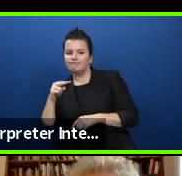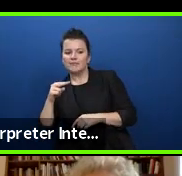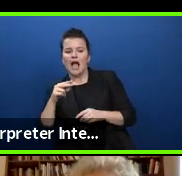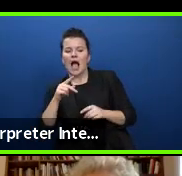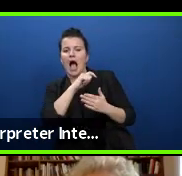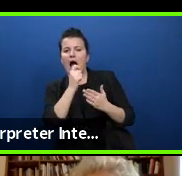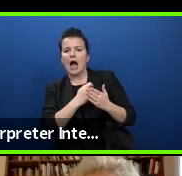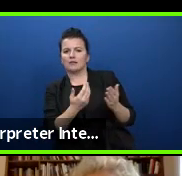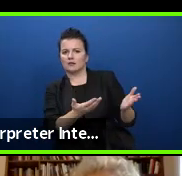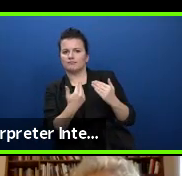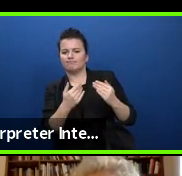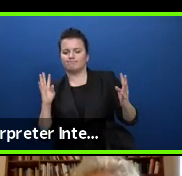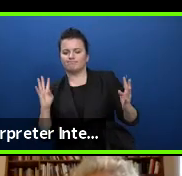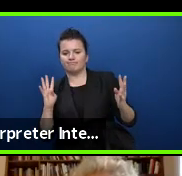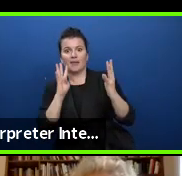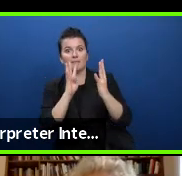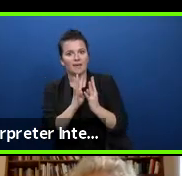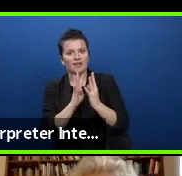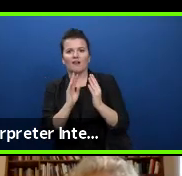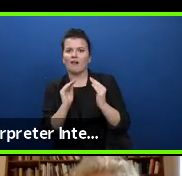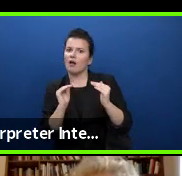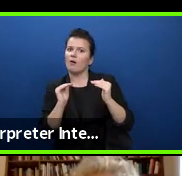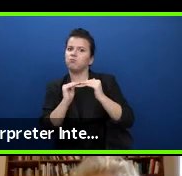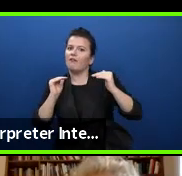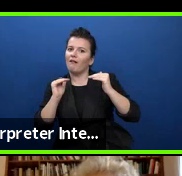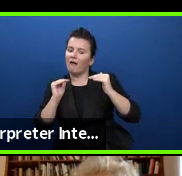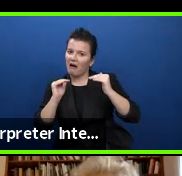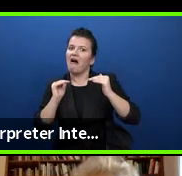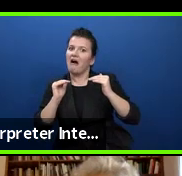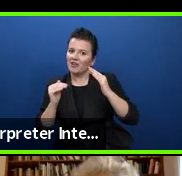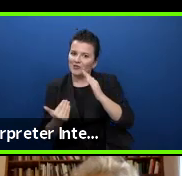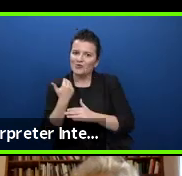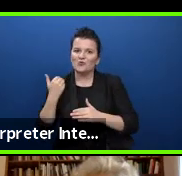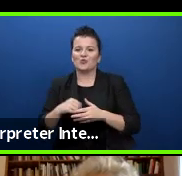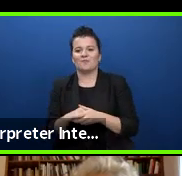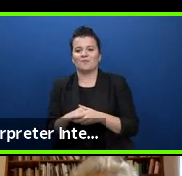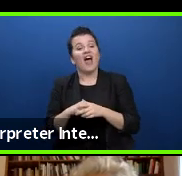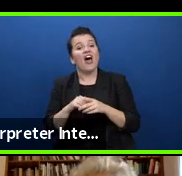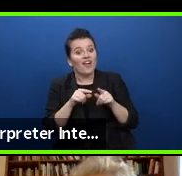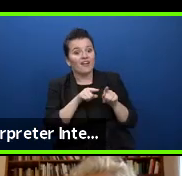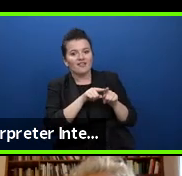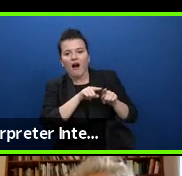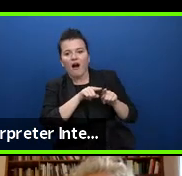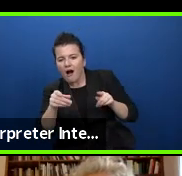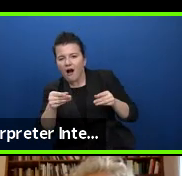the interdependencies between each other. Then what is also positive is that